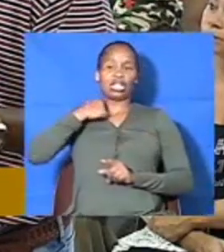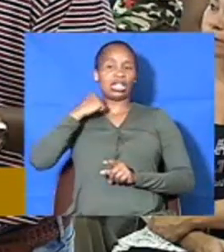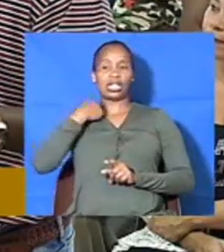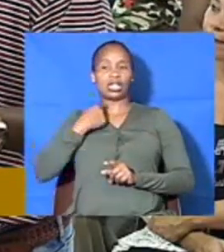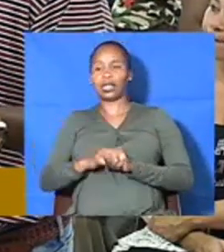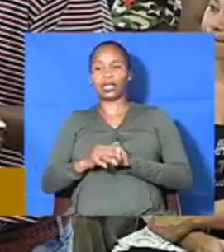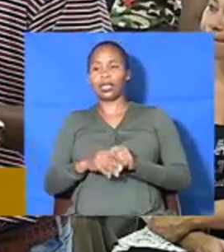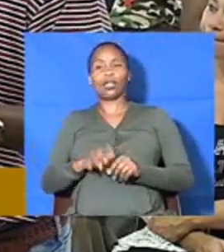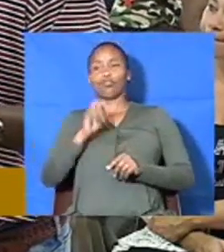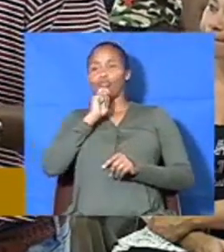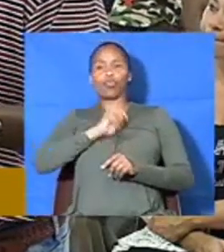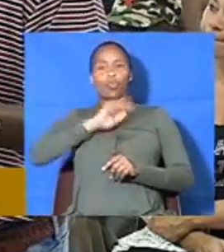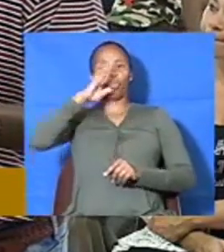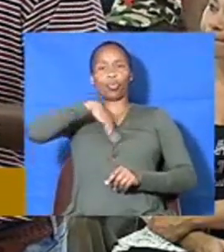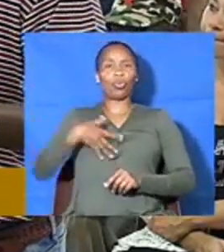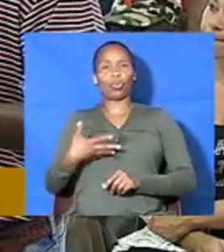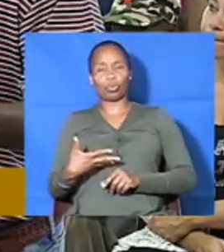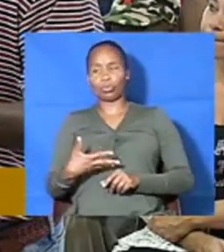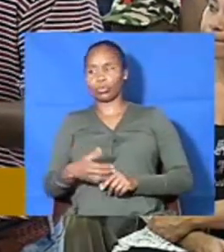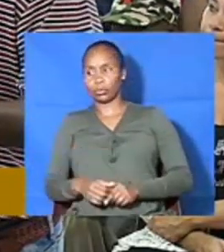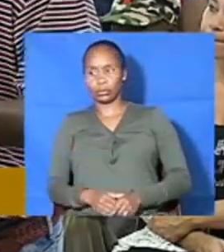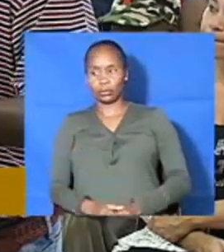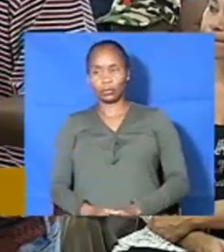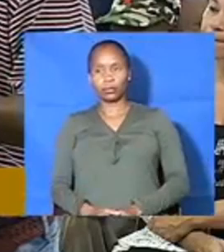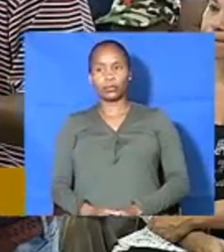Especially institutionalized poverty.